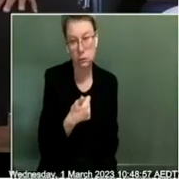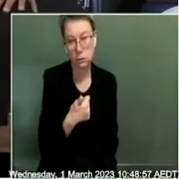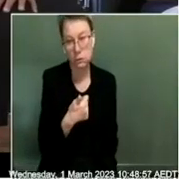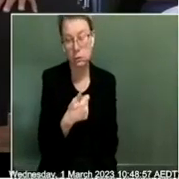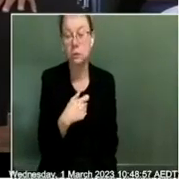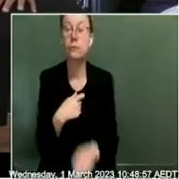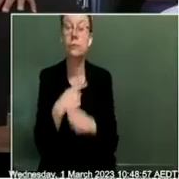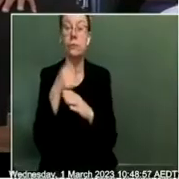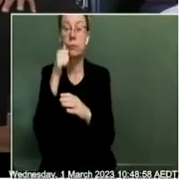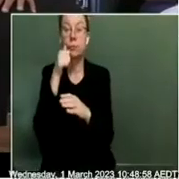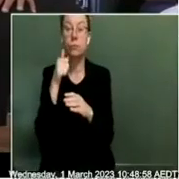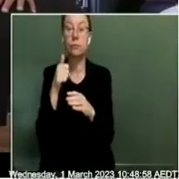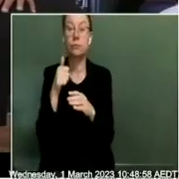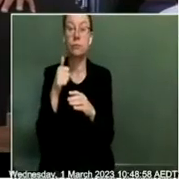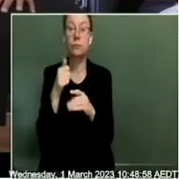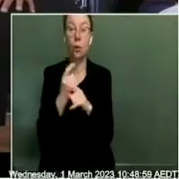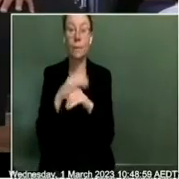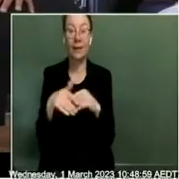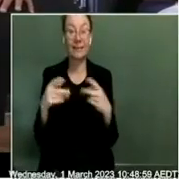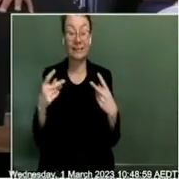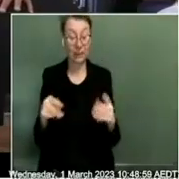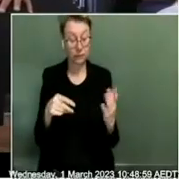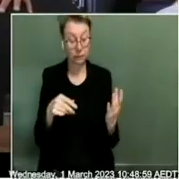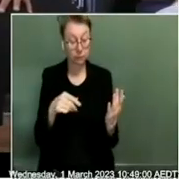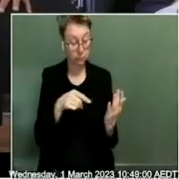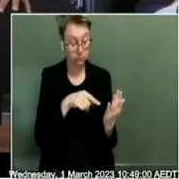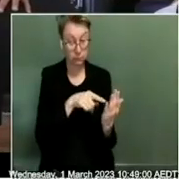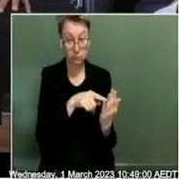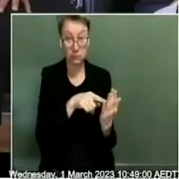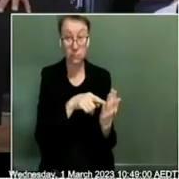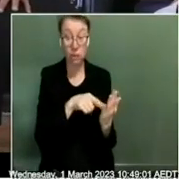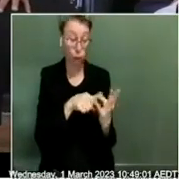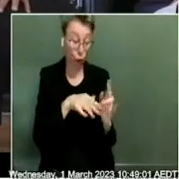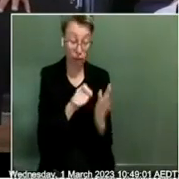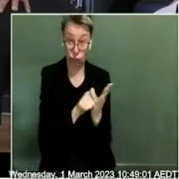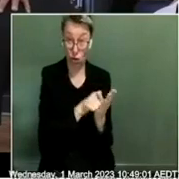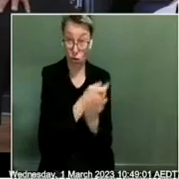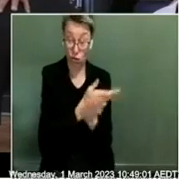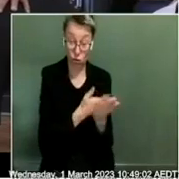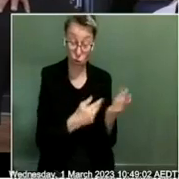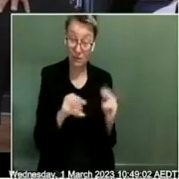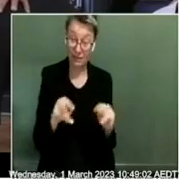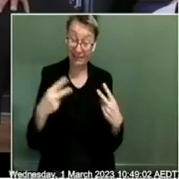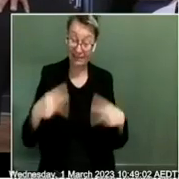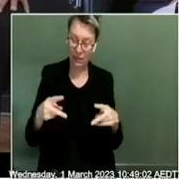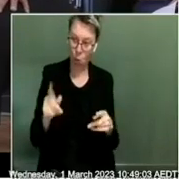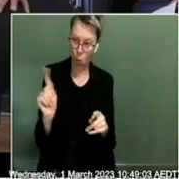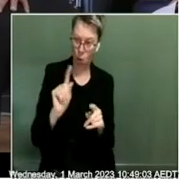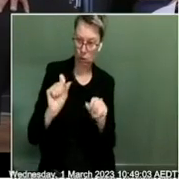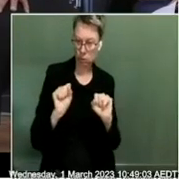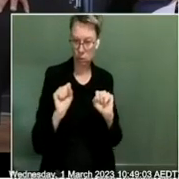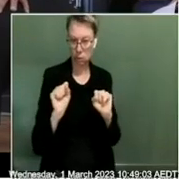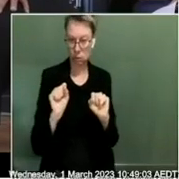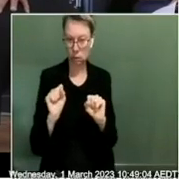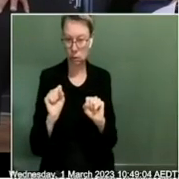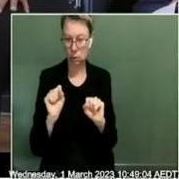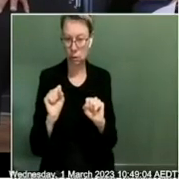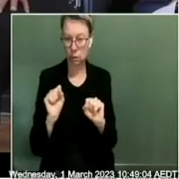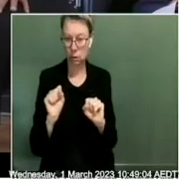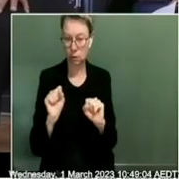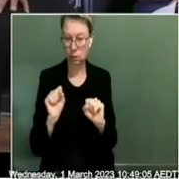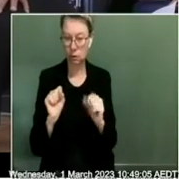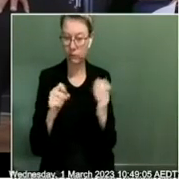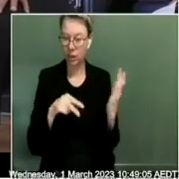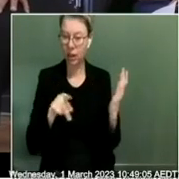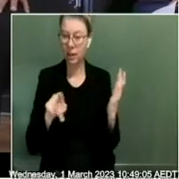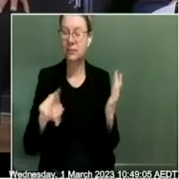to me, I feel that's very spiritual, that because our people are tribal people too, that could have